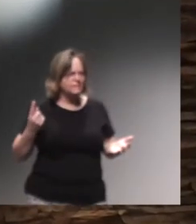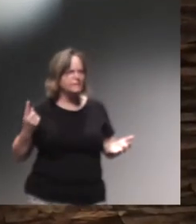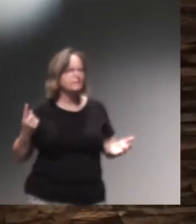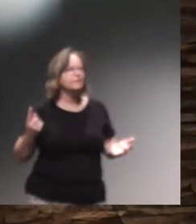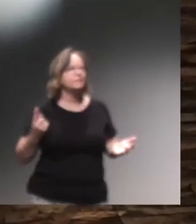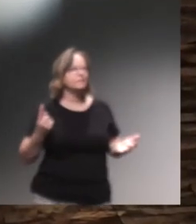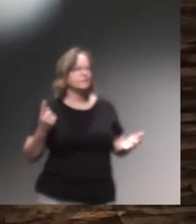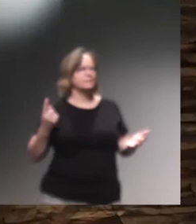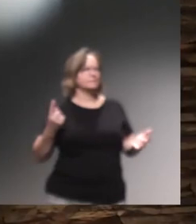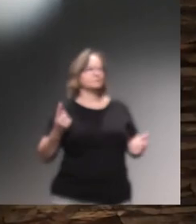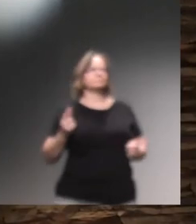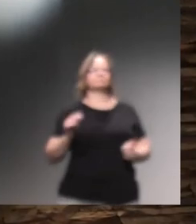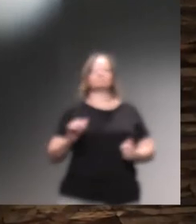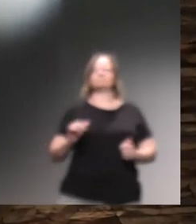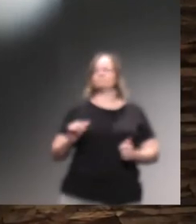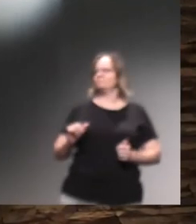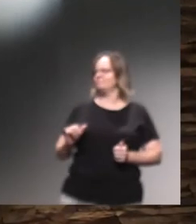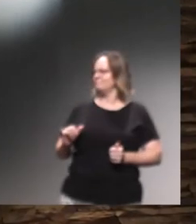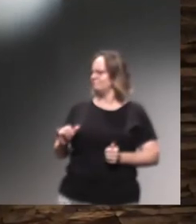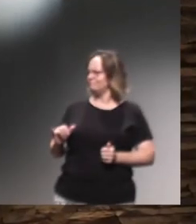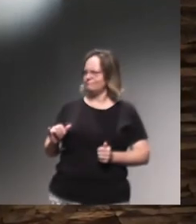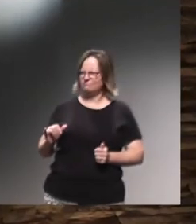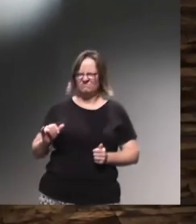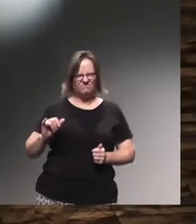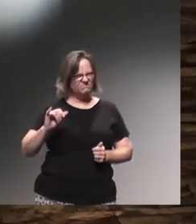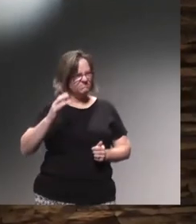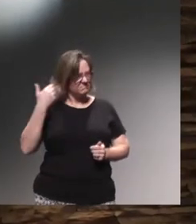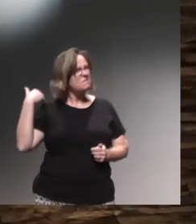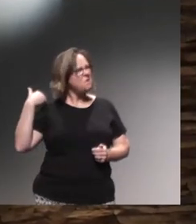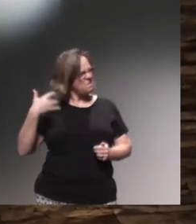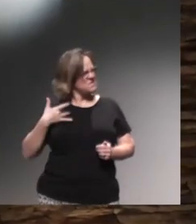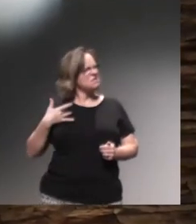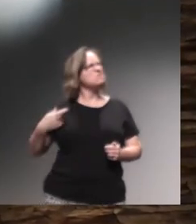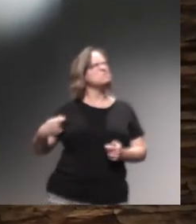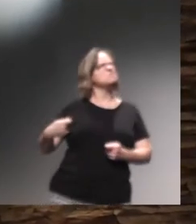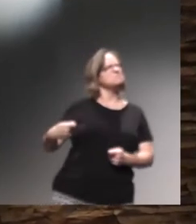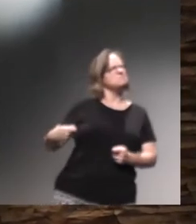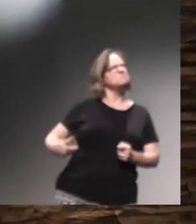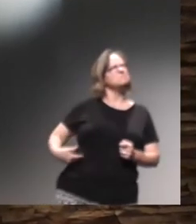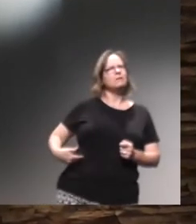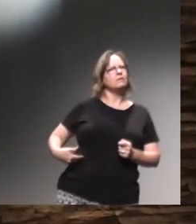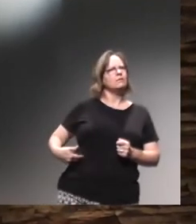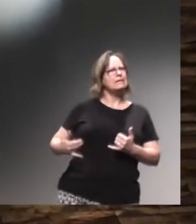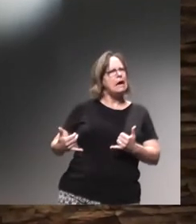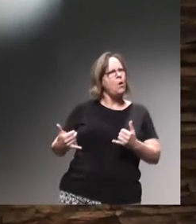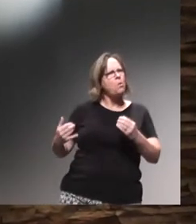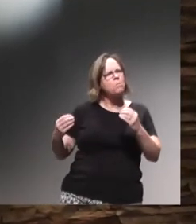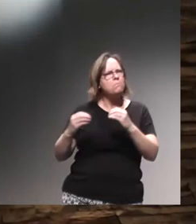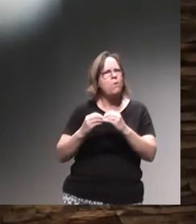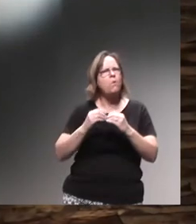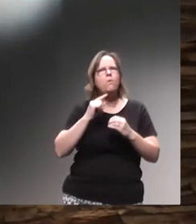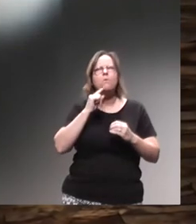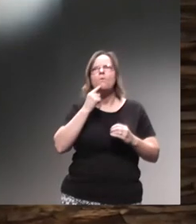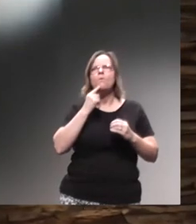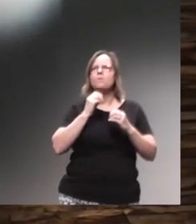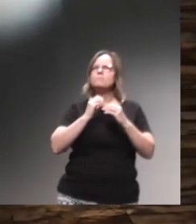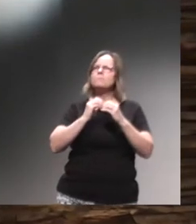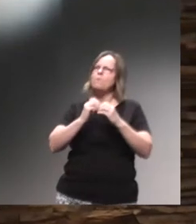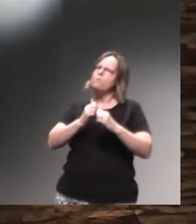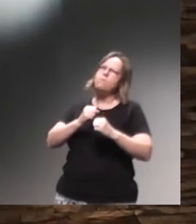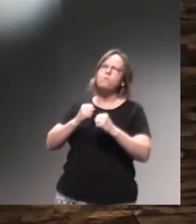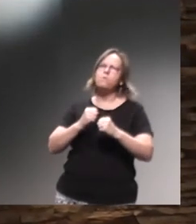Something's calling me a little bit deeper than I've ever